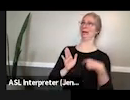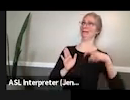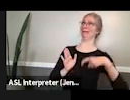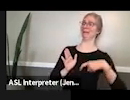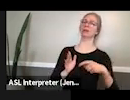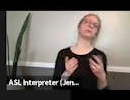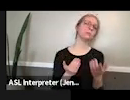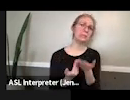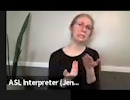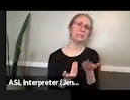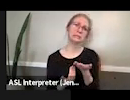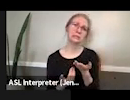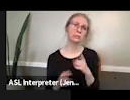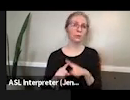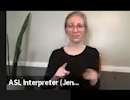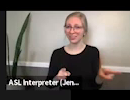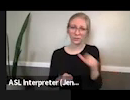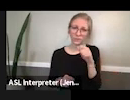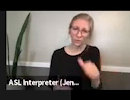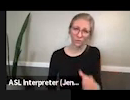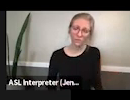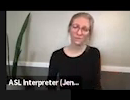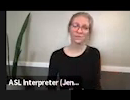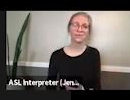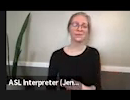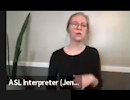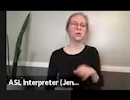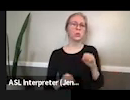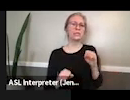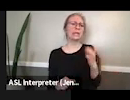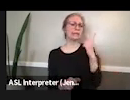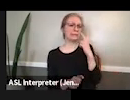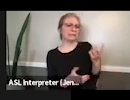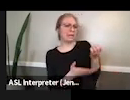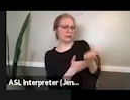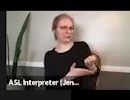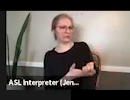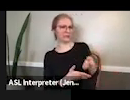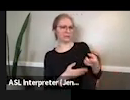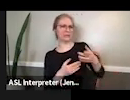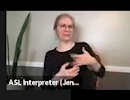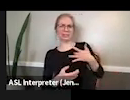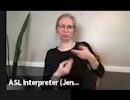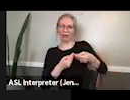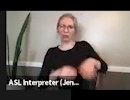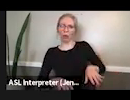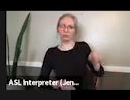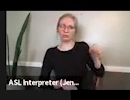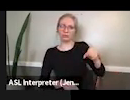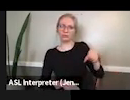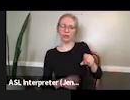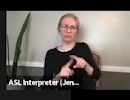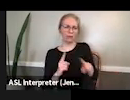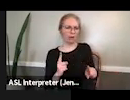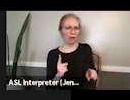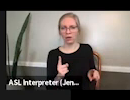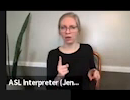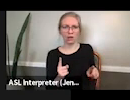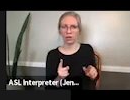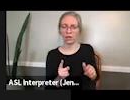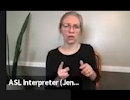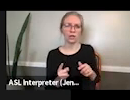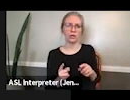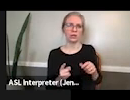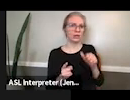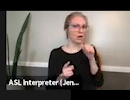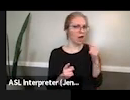don't. We can see evidence of their sensory losses, but we don't immediately be reminded all the time.